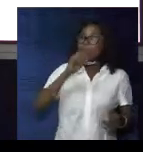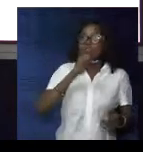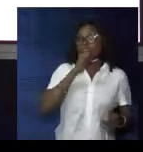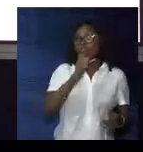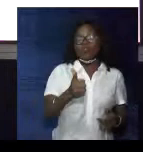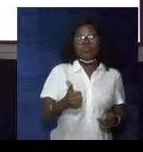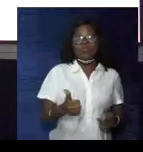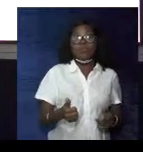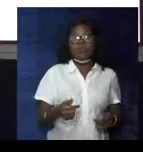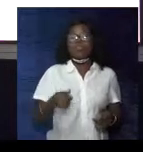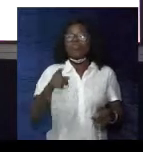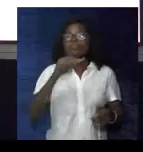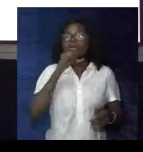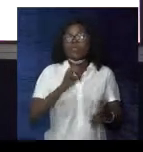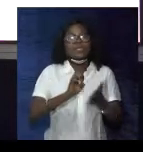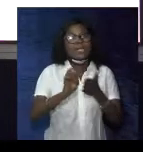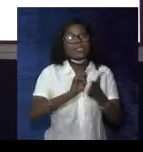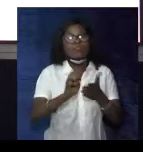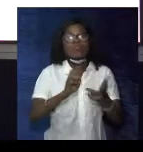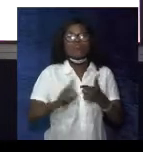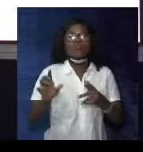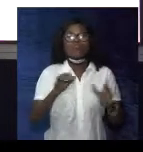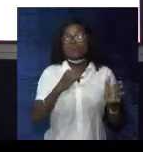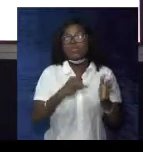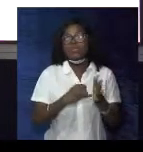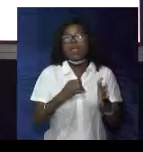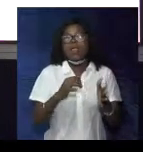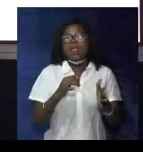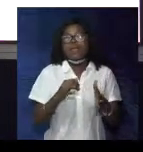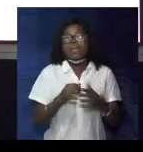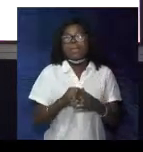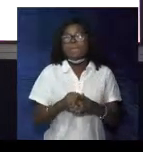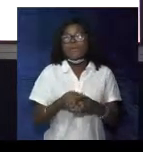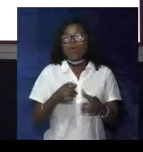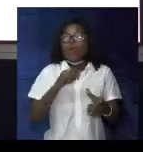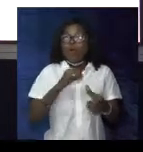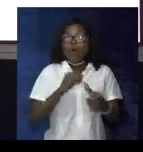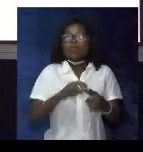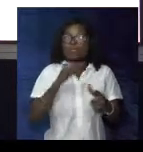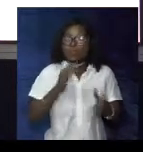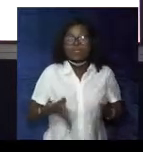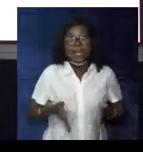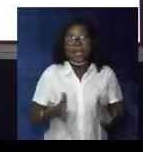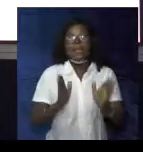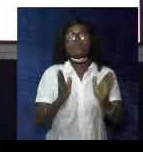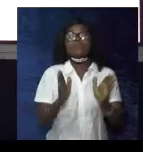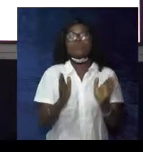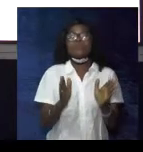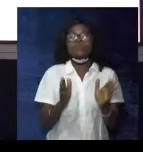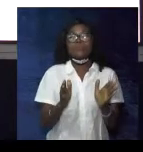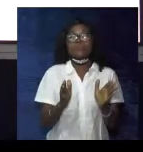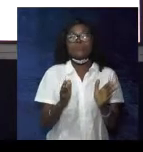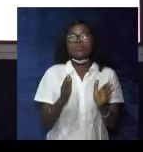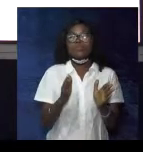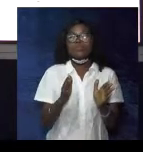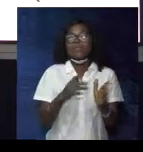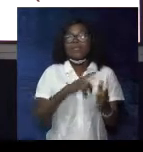prohibition. That means something that is not permitted or not allowed.